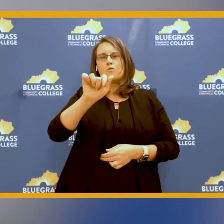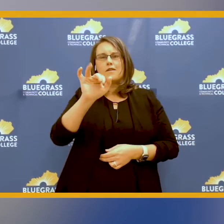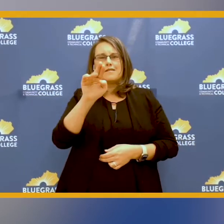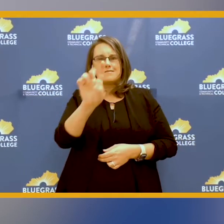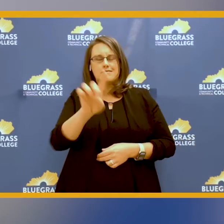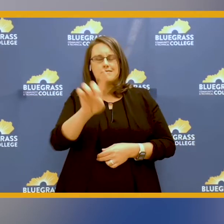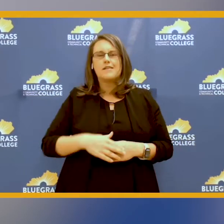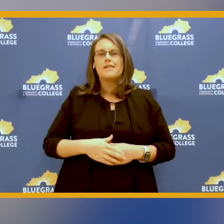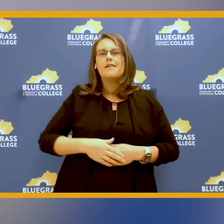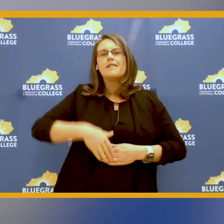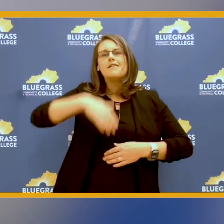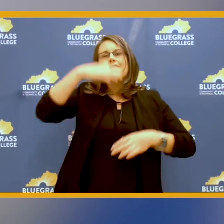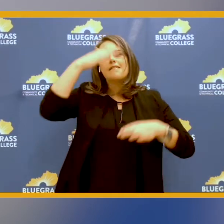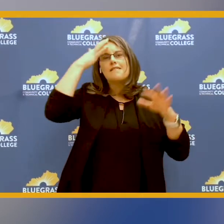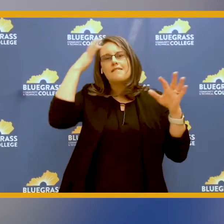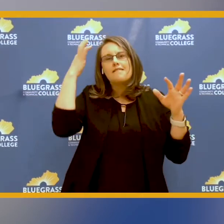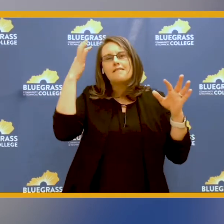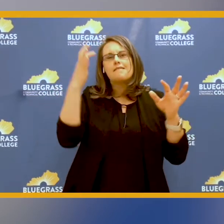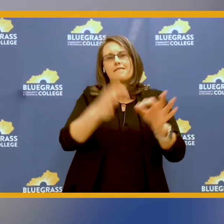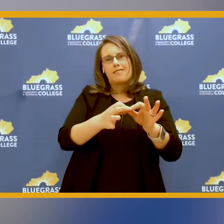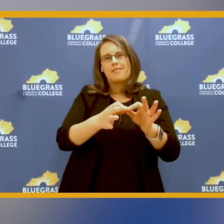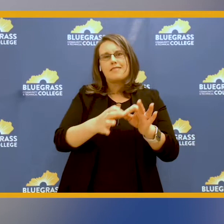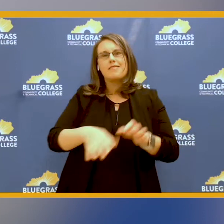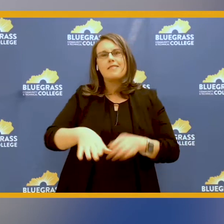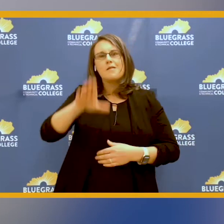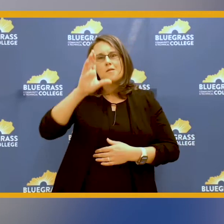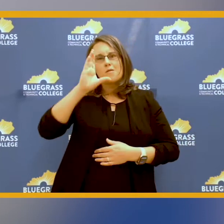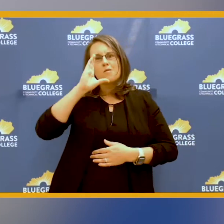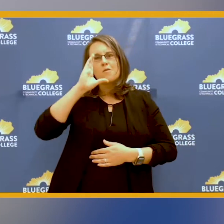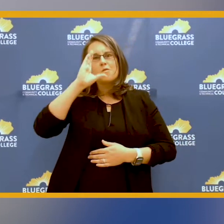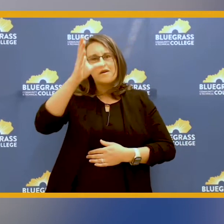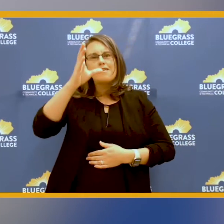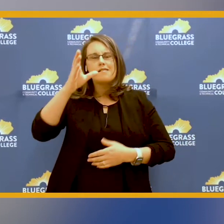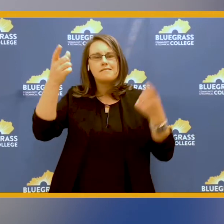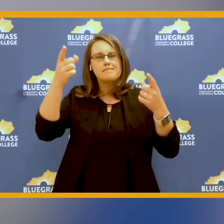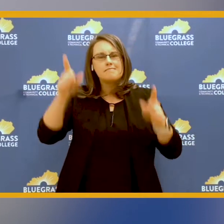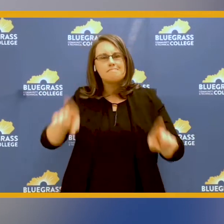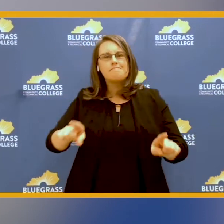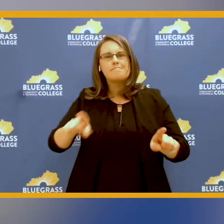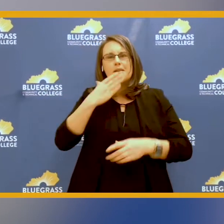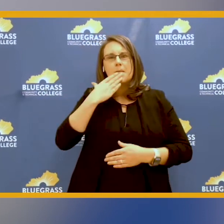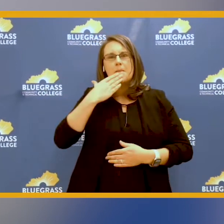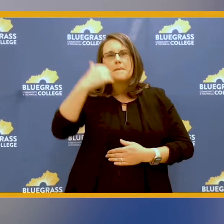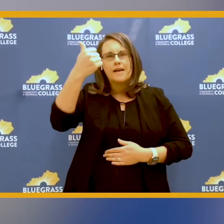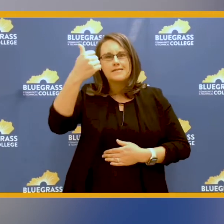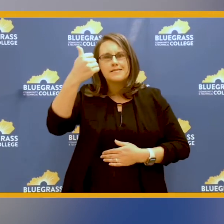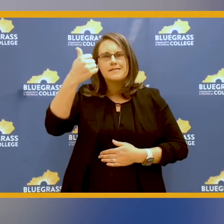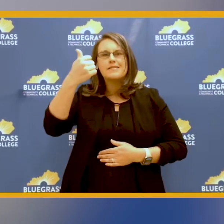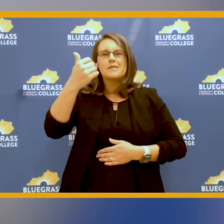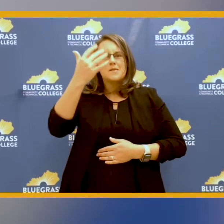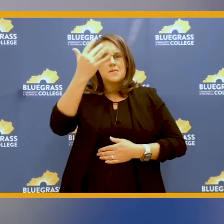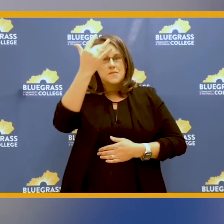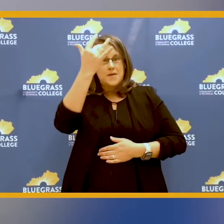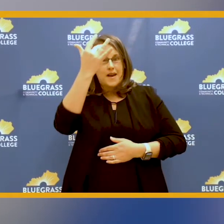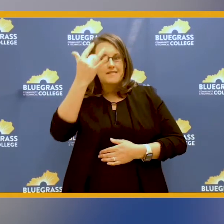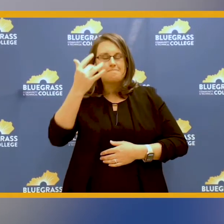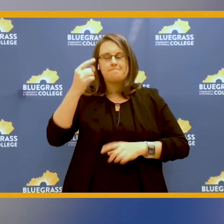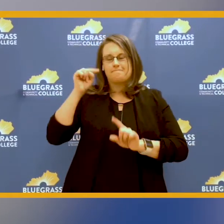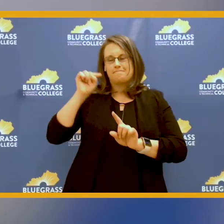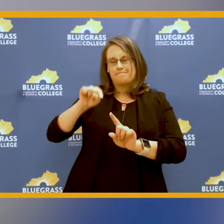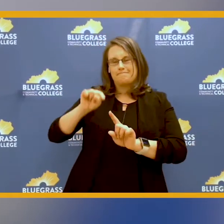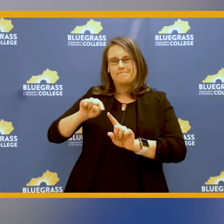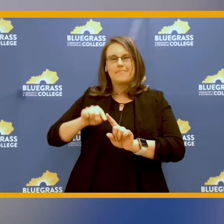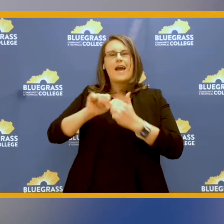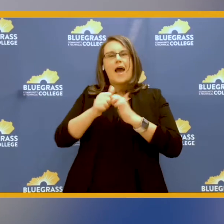out to the best for the people who make the best of the way things turn out.